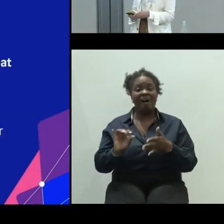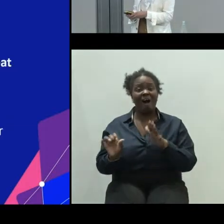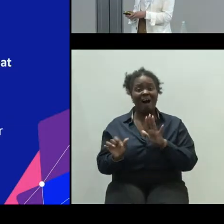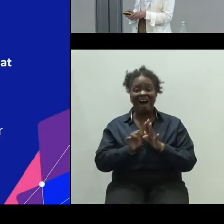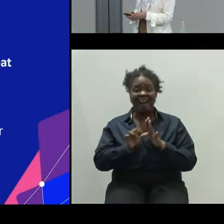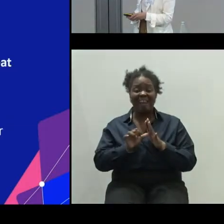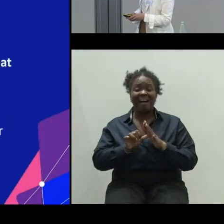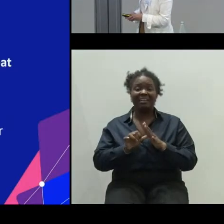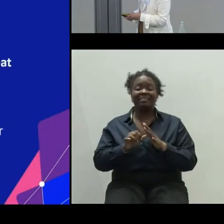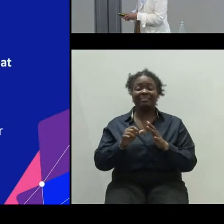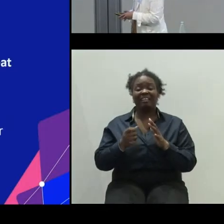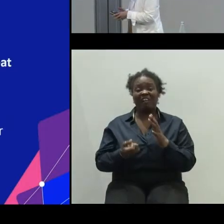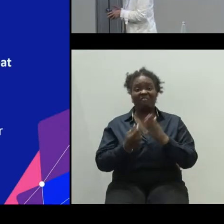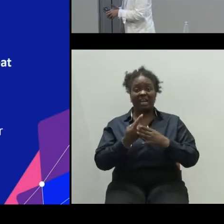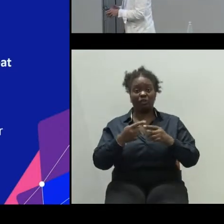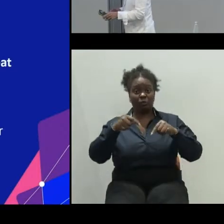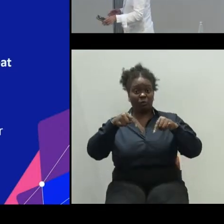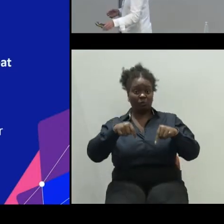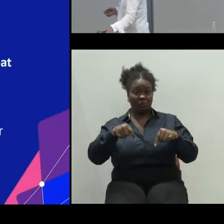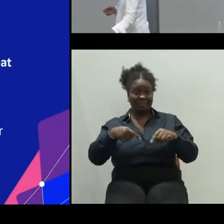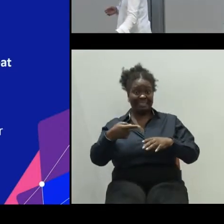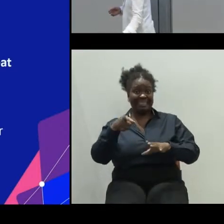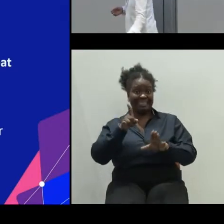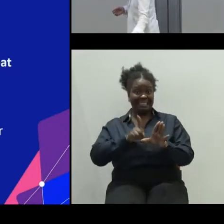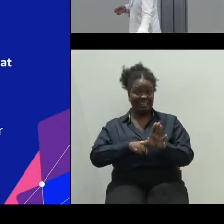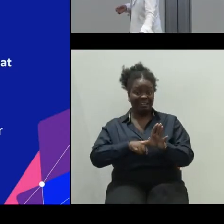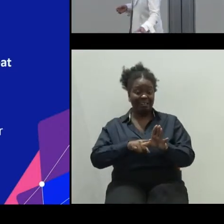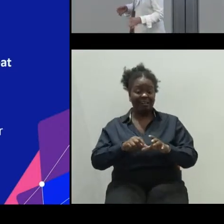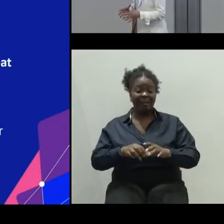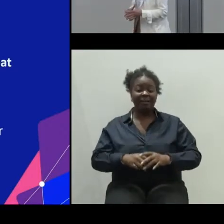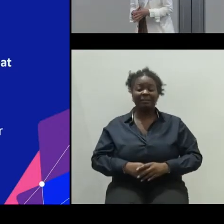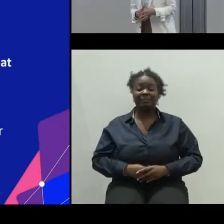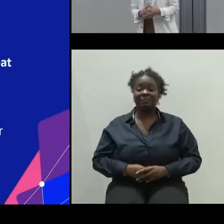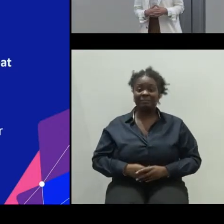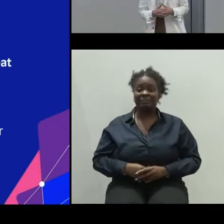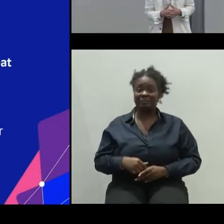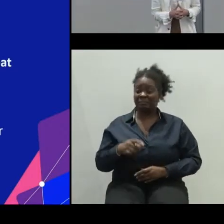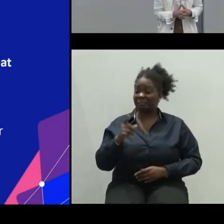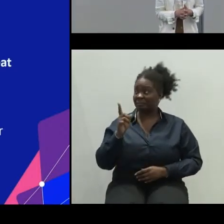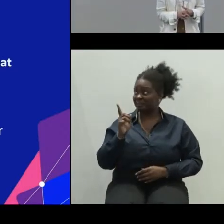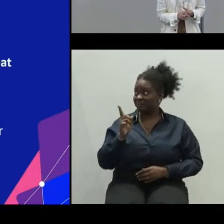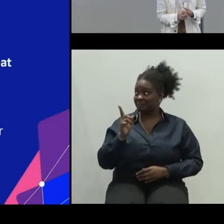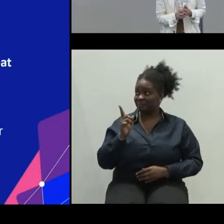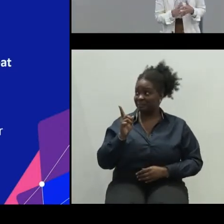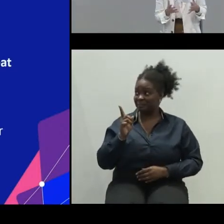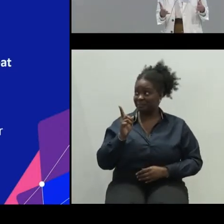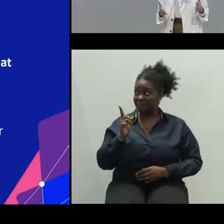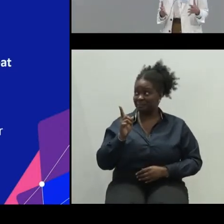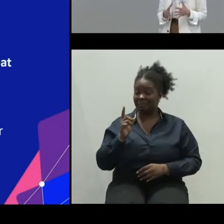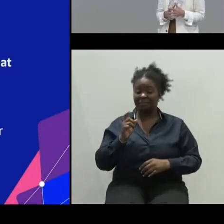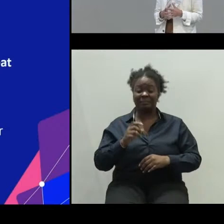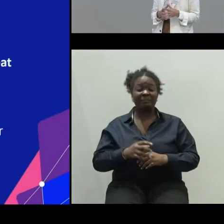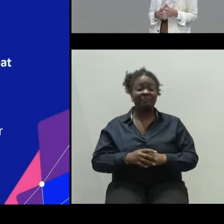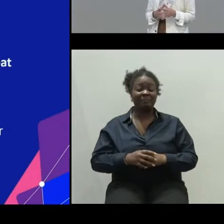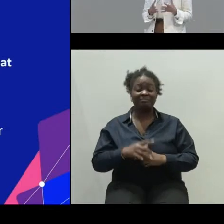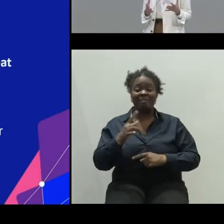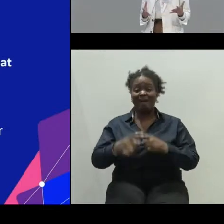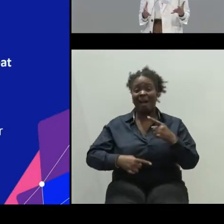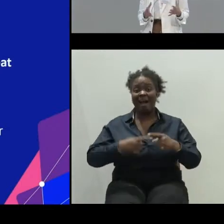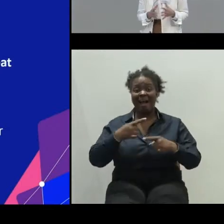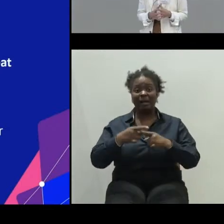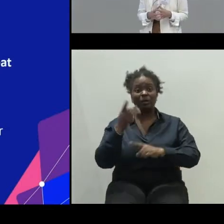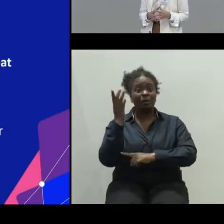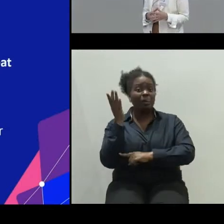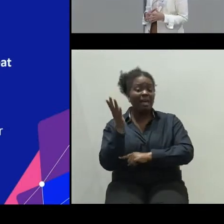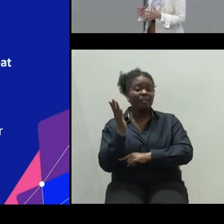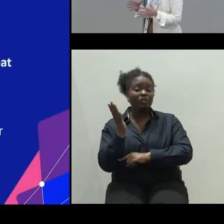year. This is our 6th Dr. Theo George Wilson annual lecture. This lecture is